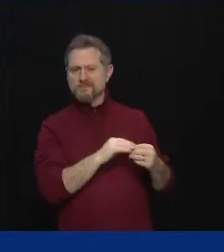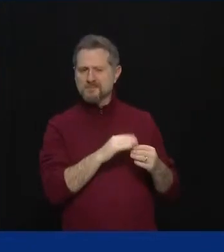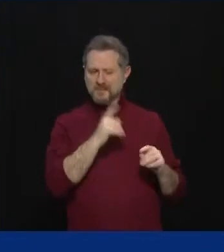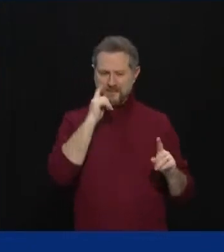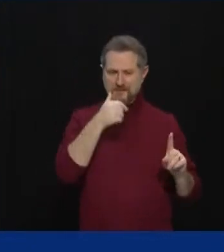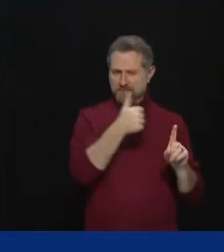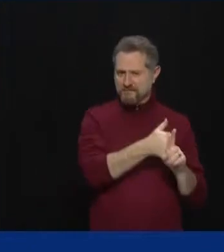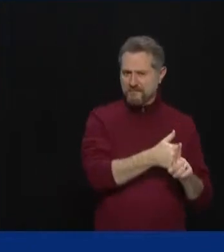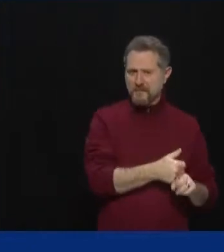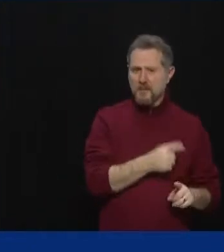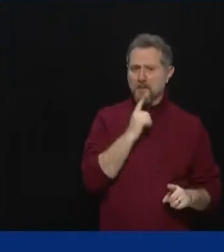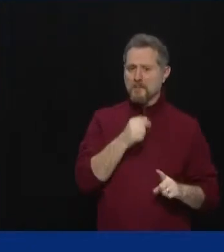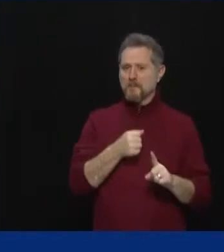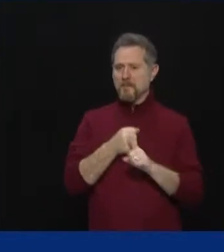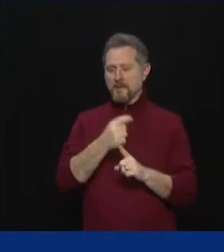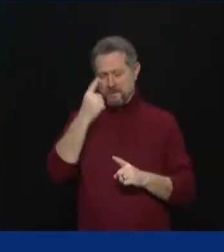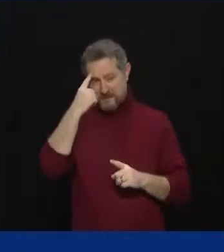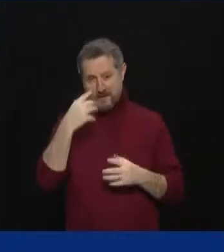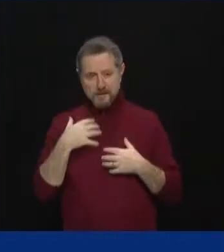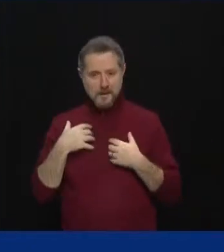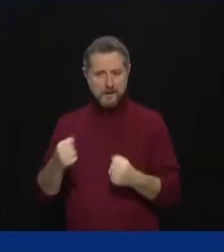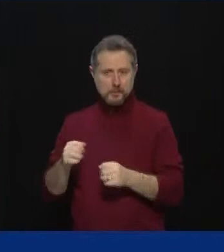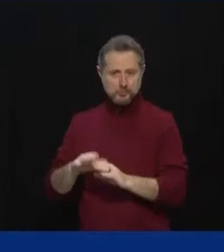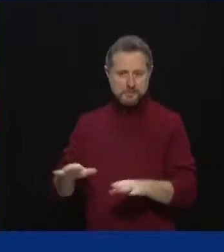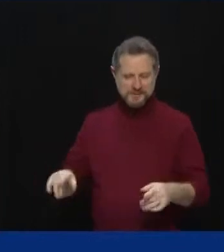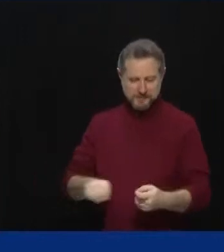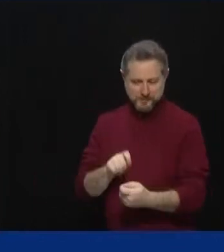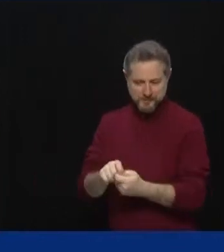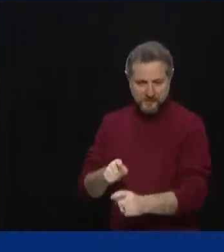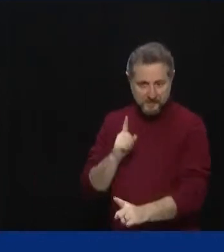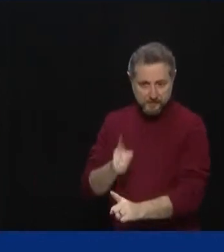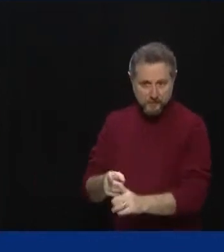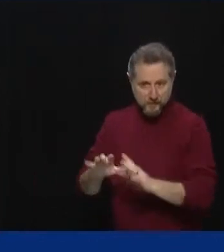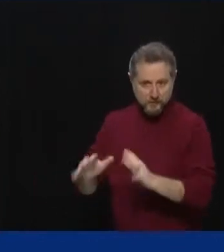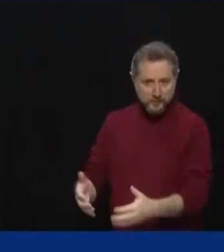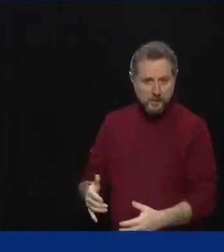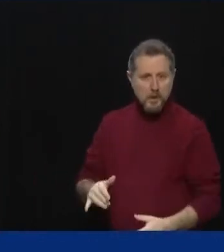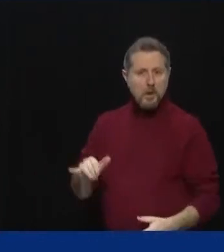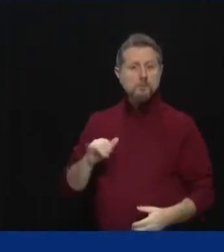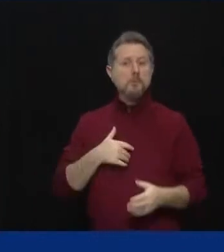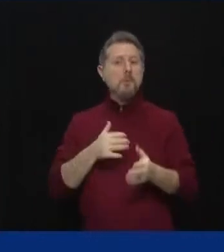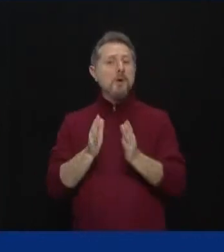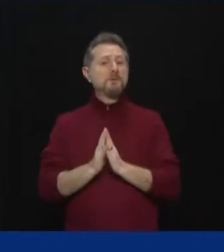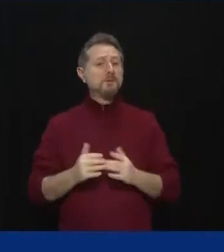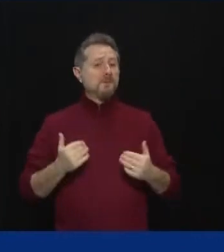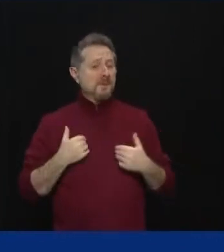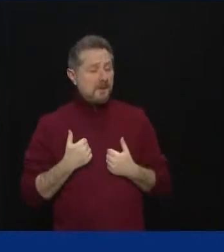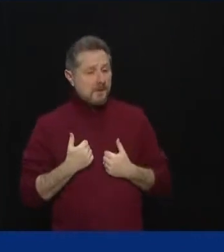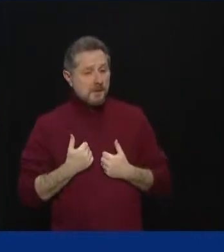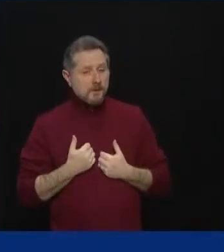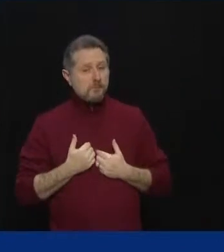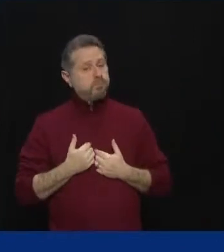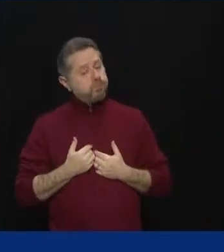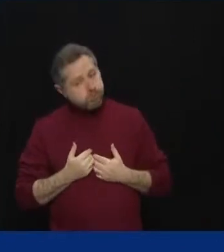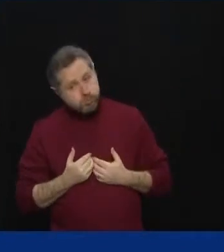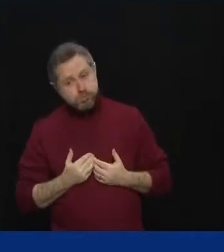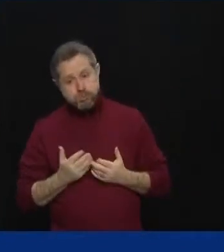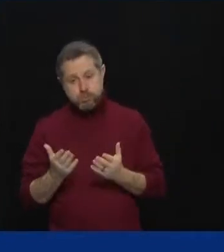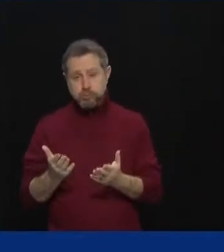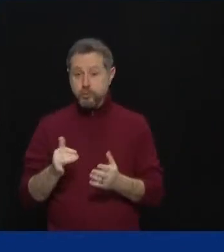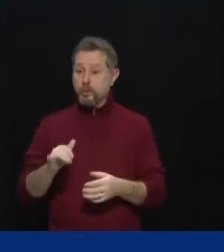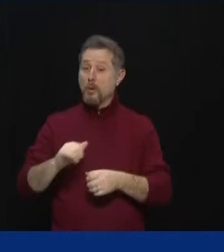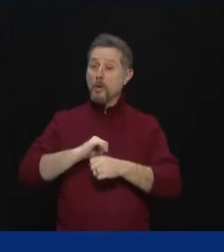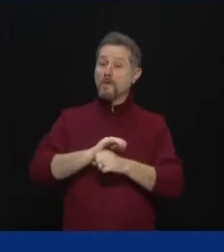impacts on the mental health of our children in particular. But I also asked her, as the epicenter of the pandemic in March